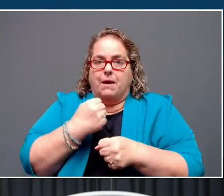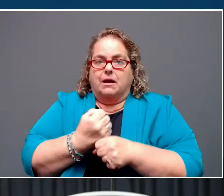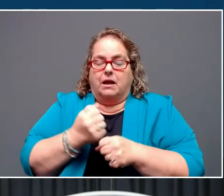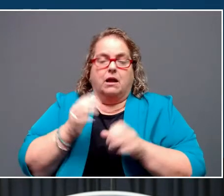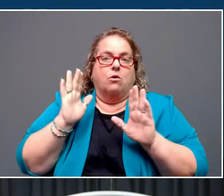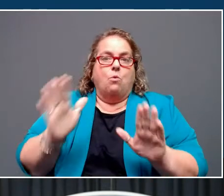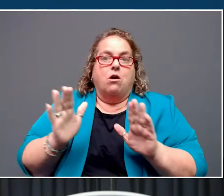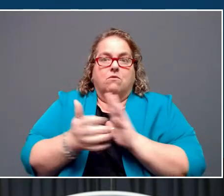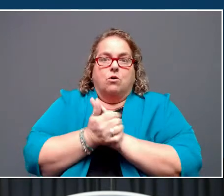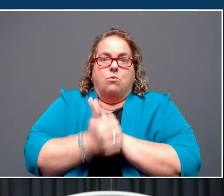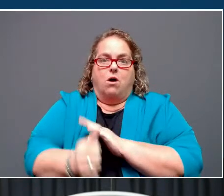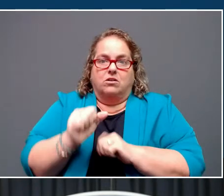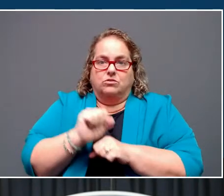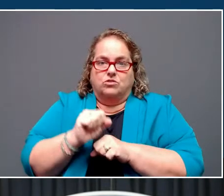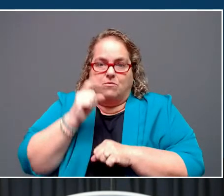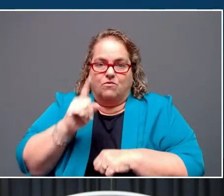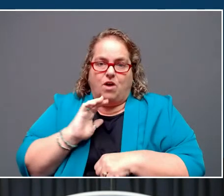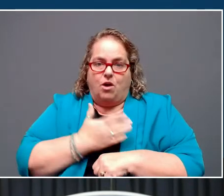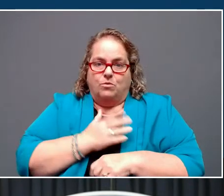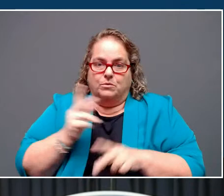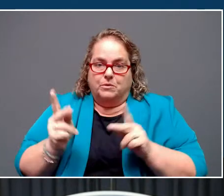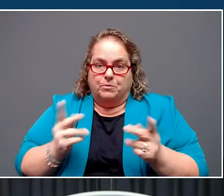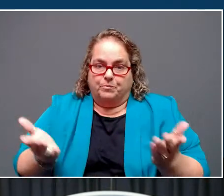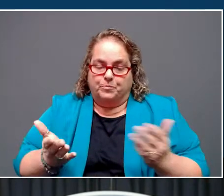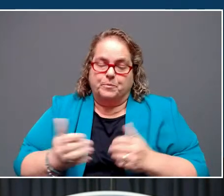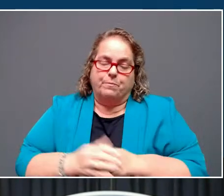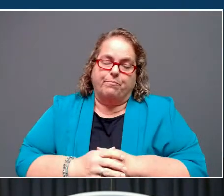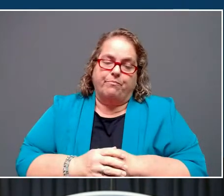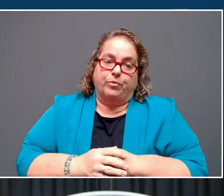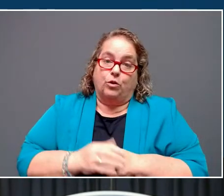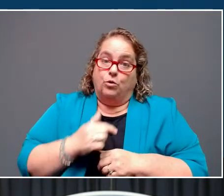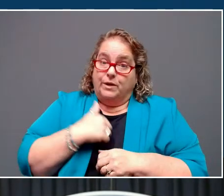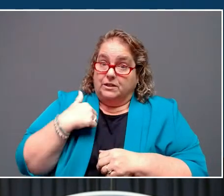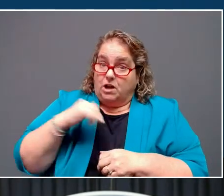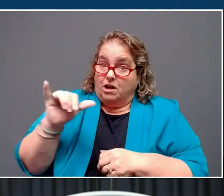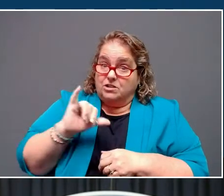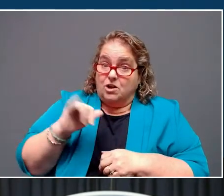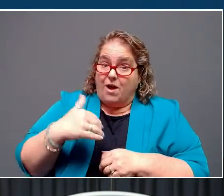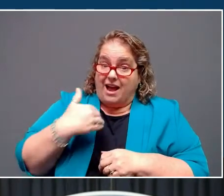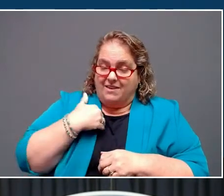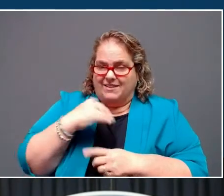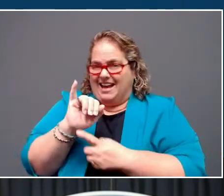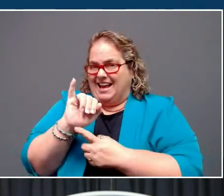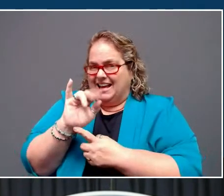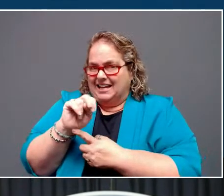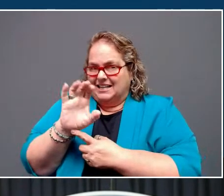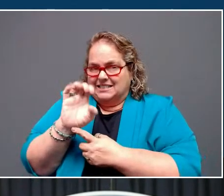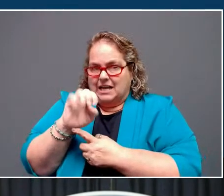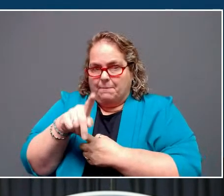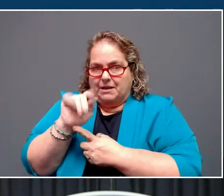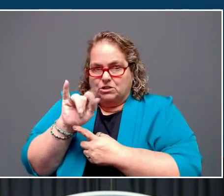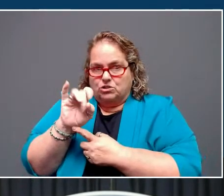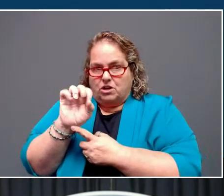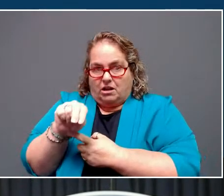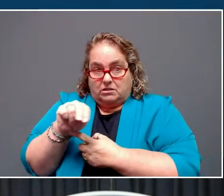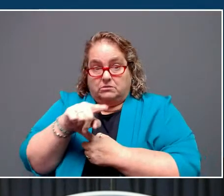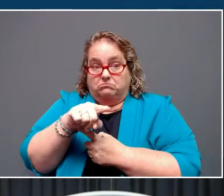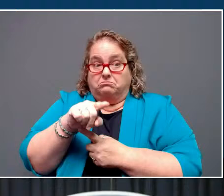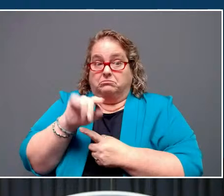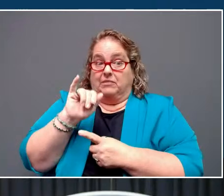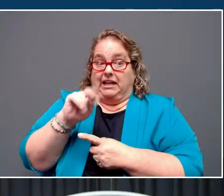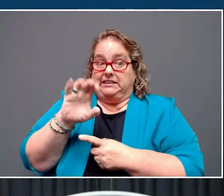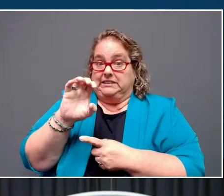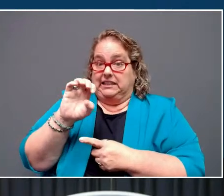residents. We also have Inception, which held an opening for its new Louisville headquarters